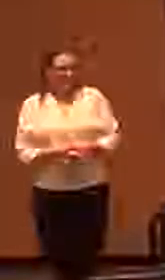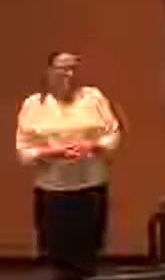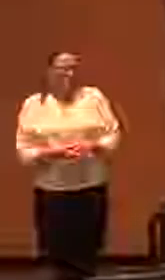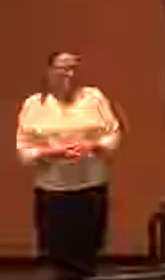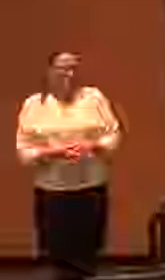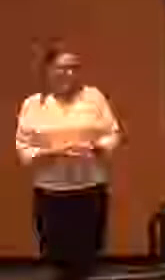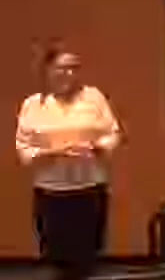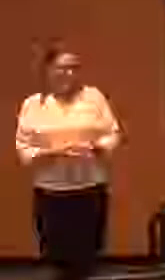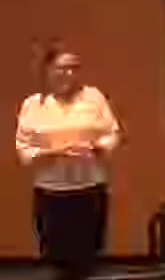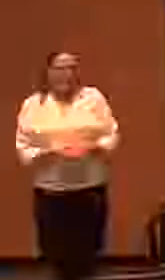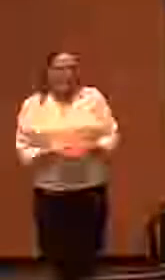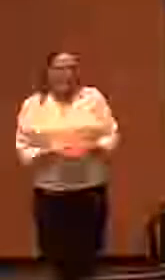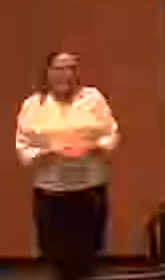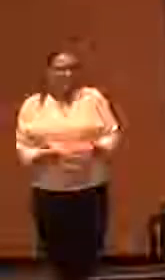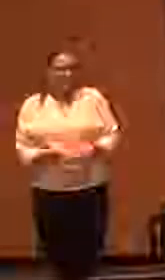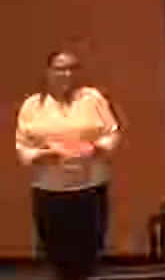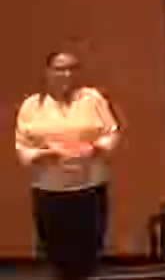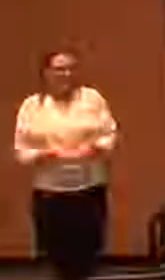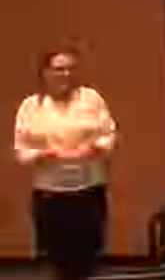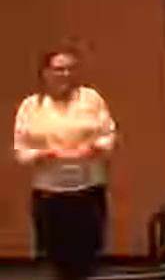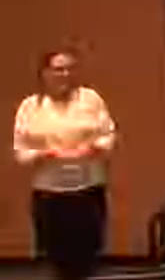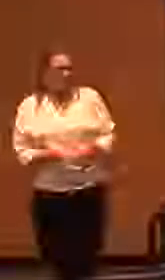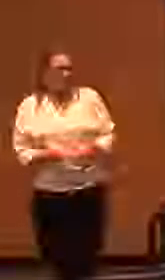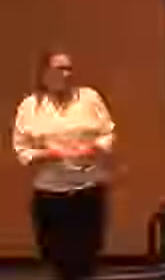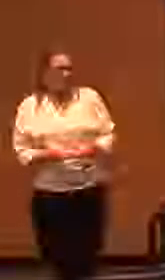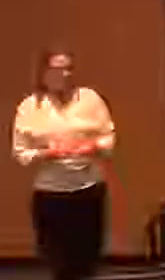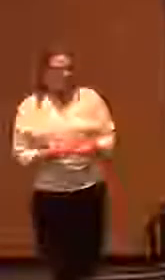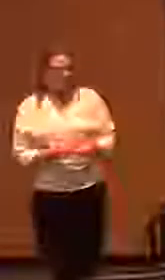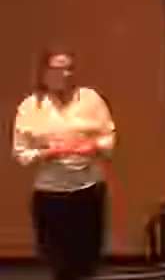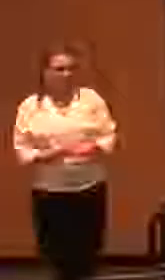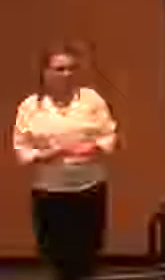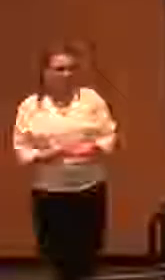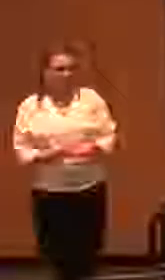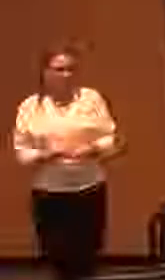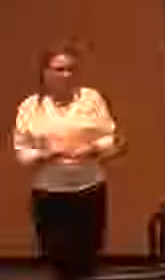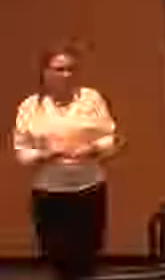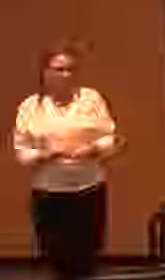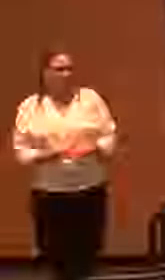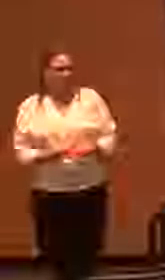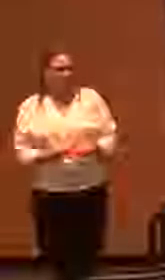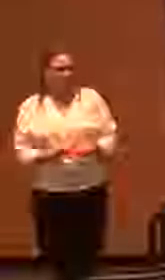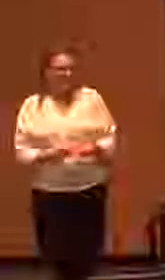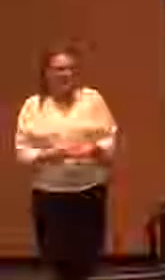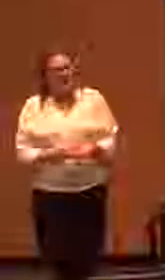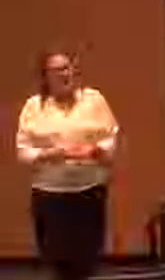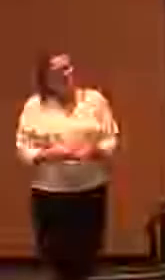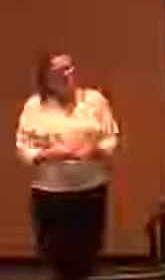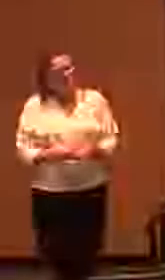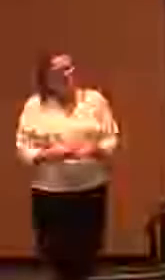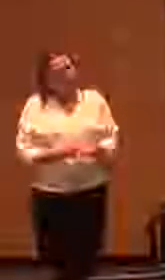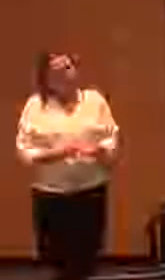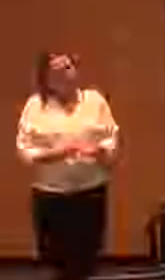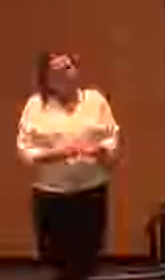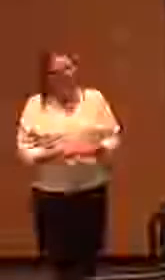aren't providing accessibility in their programs. Slowly, it's becoming limited for deaf